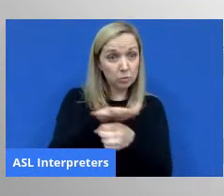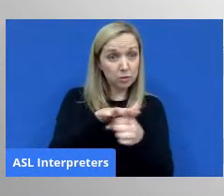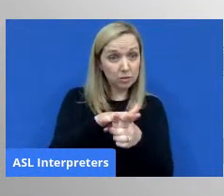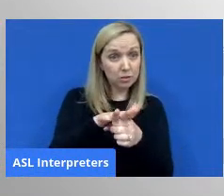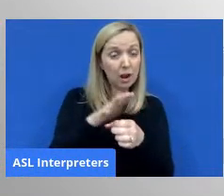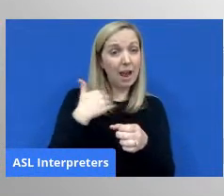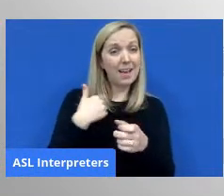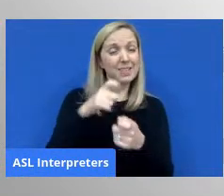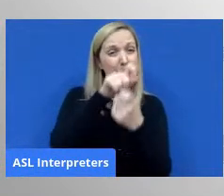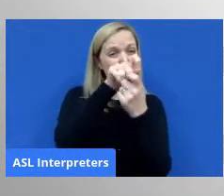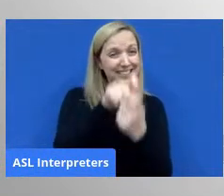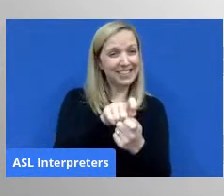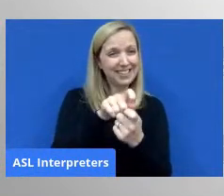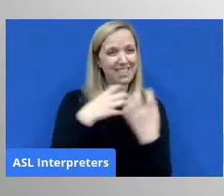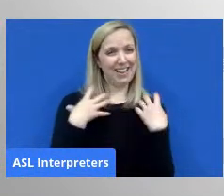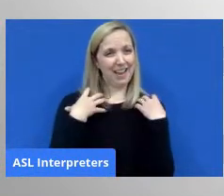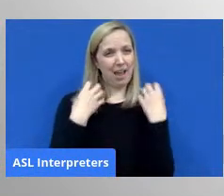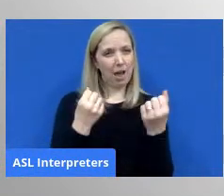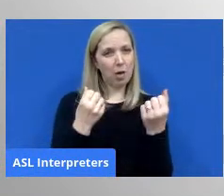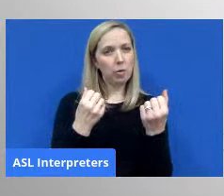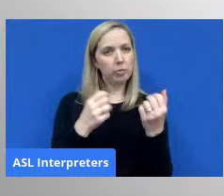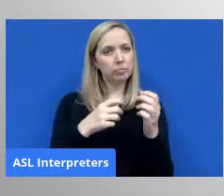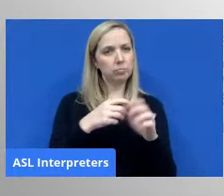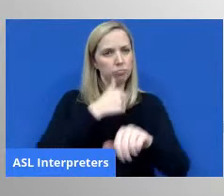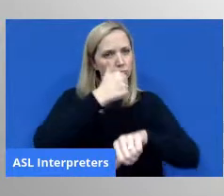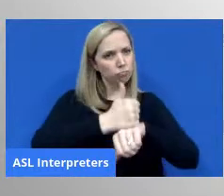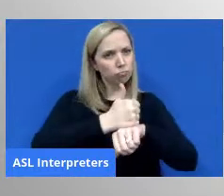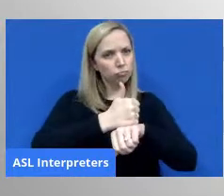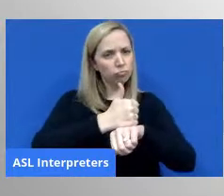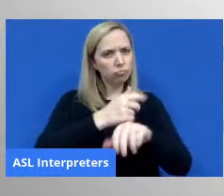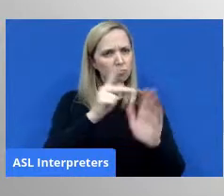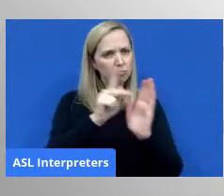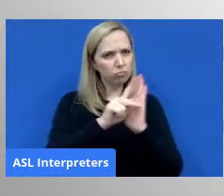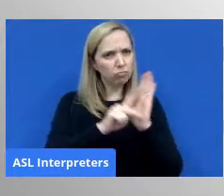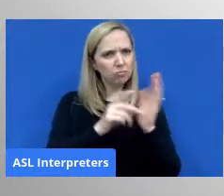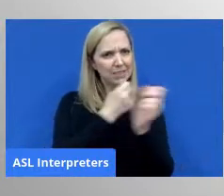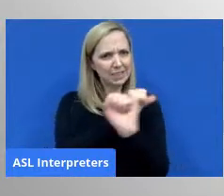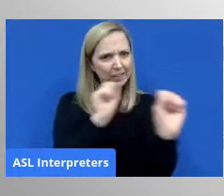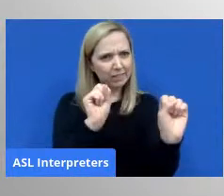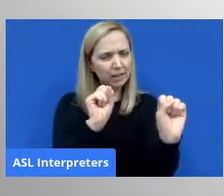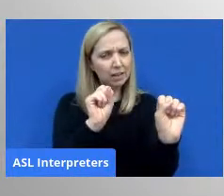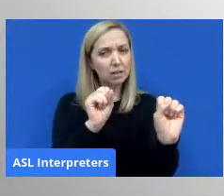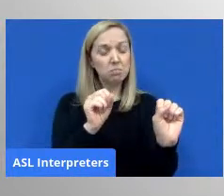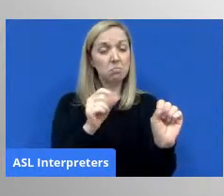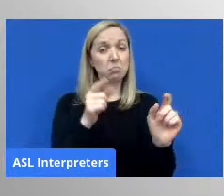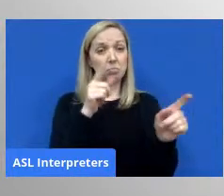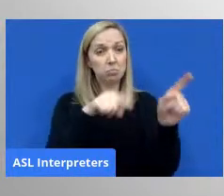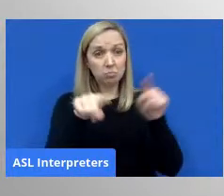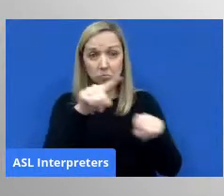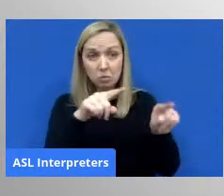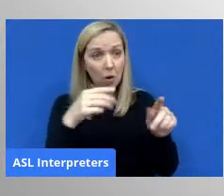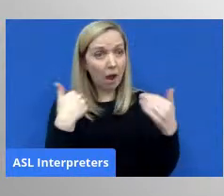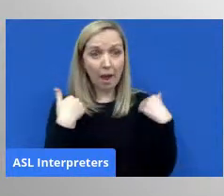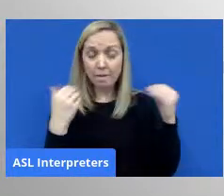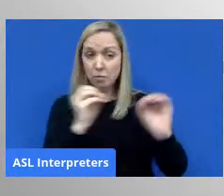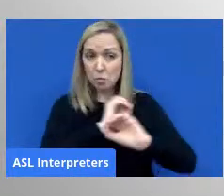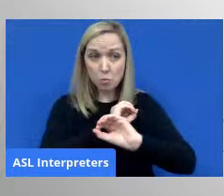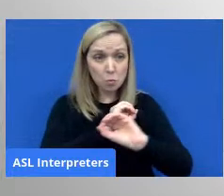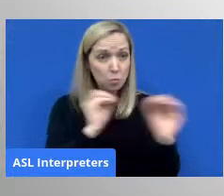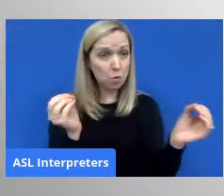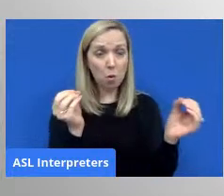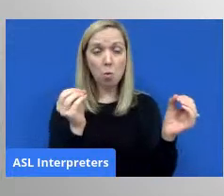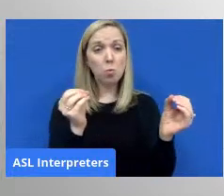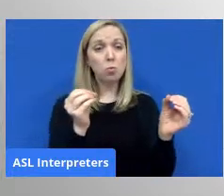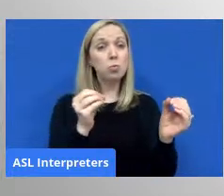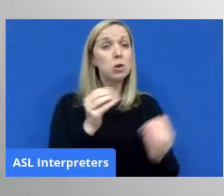they found they successfully mitigated spread. No cases of in-school child to adult spread were